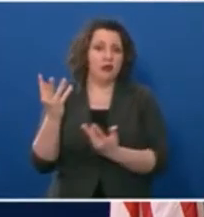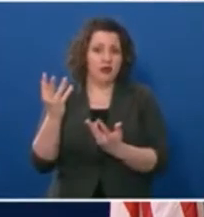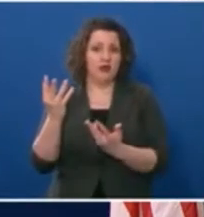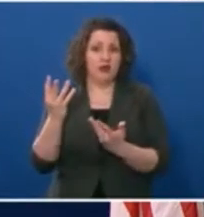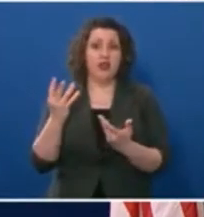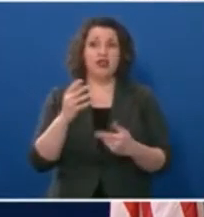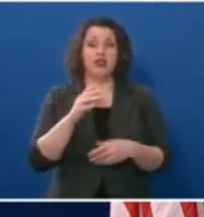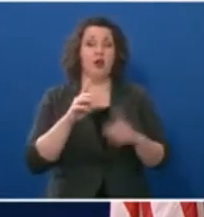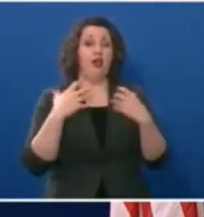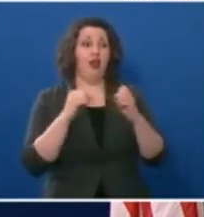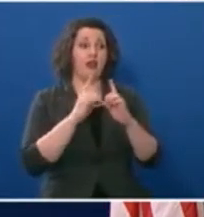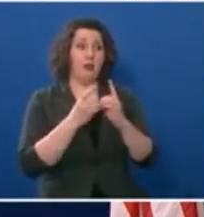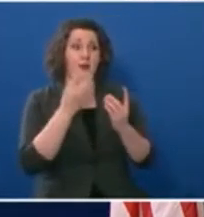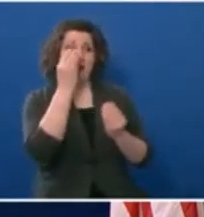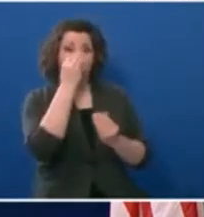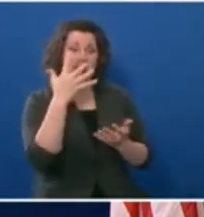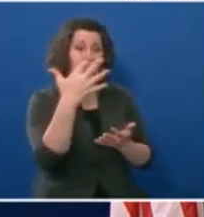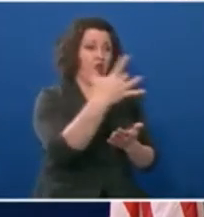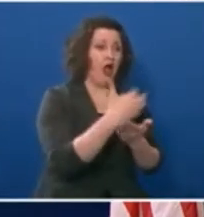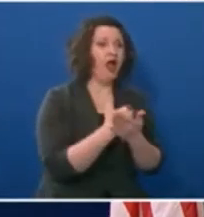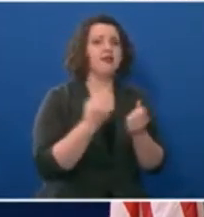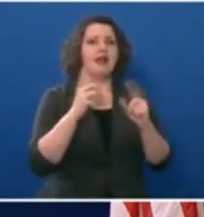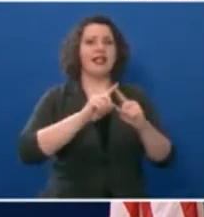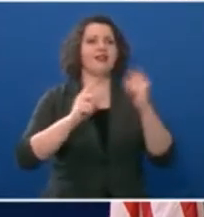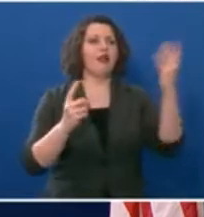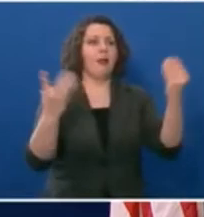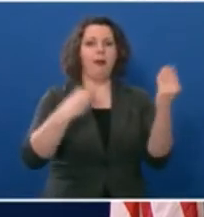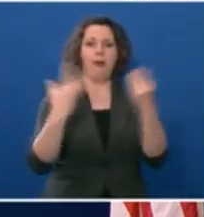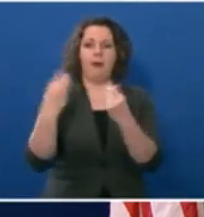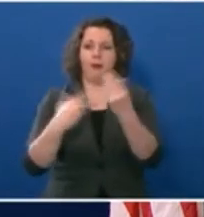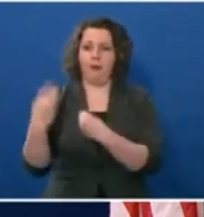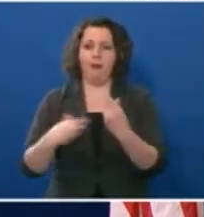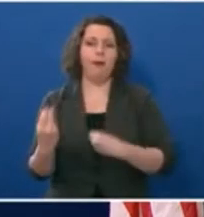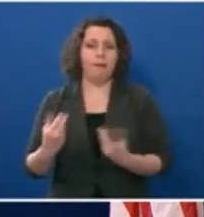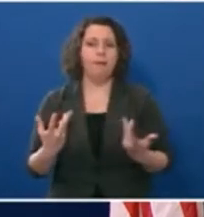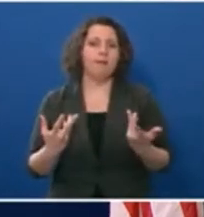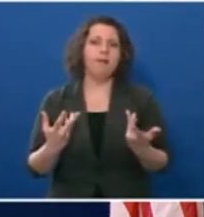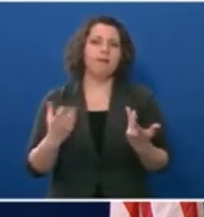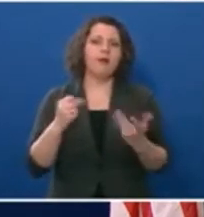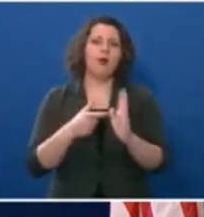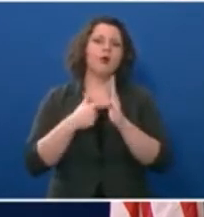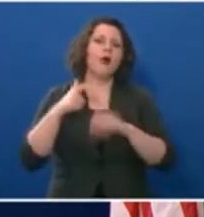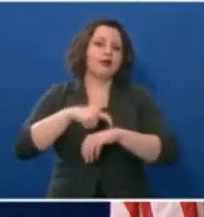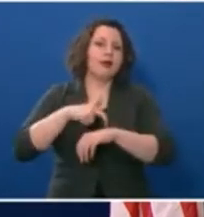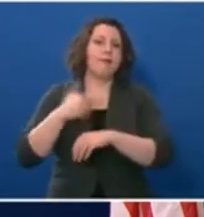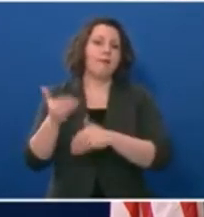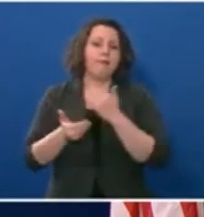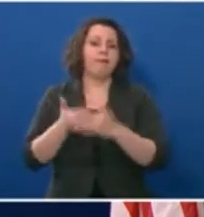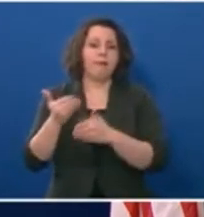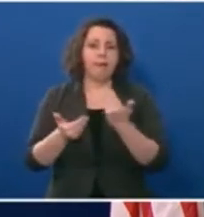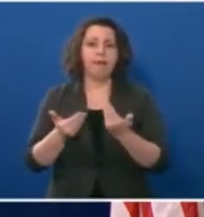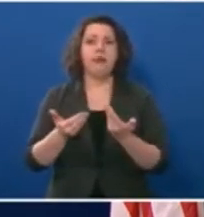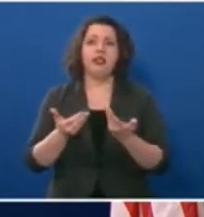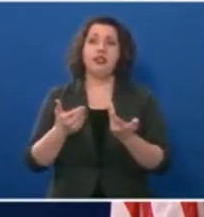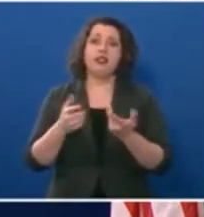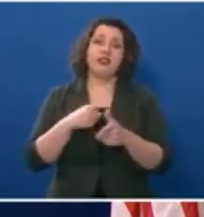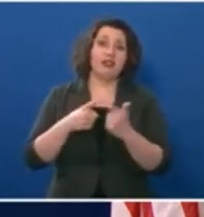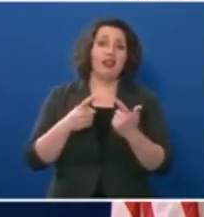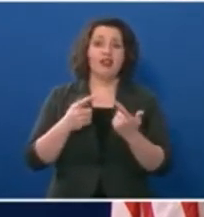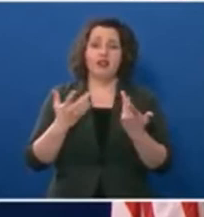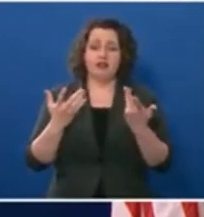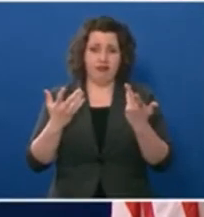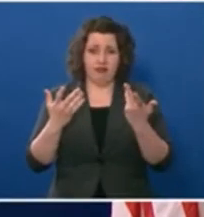Health, and what are the individuals that are doing the case investigation are drawing, and then they go through